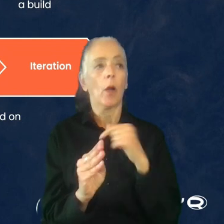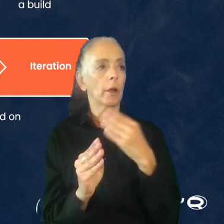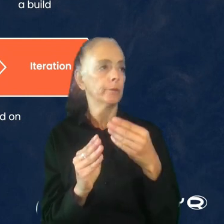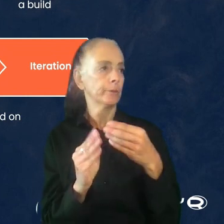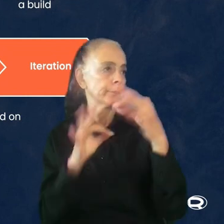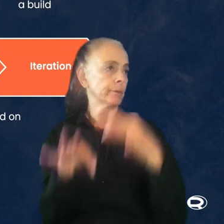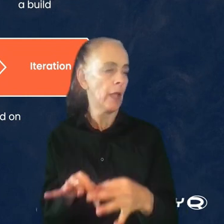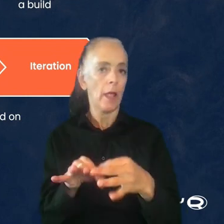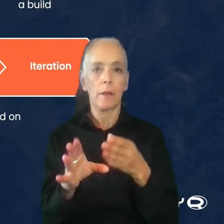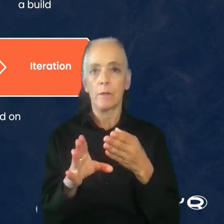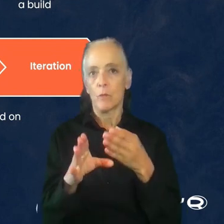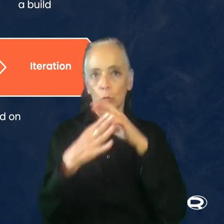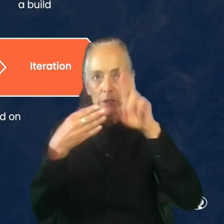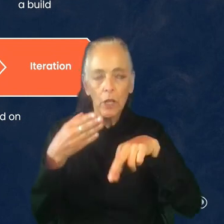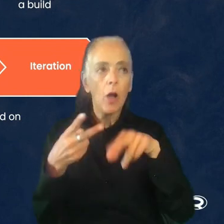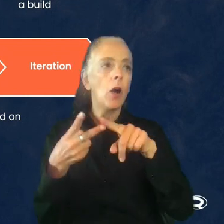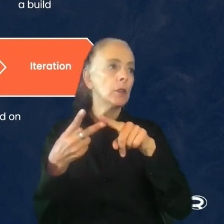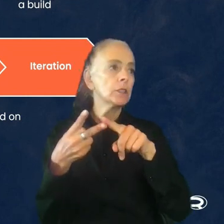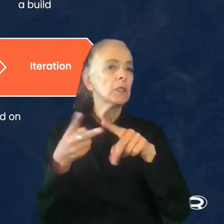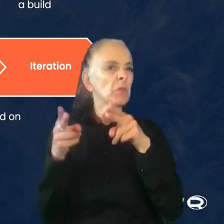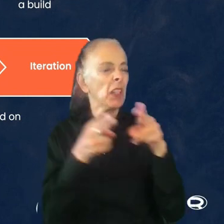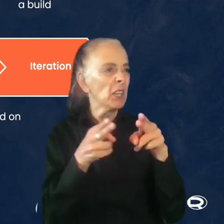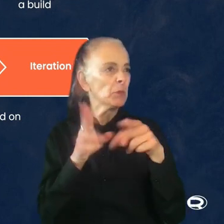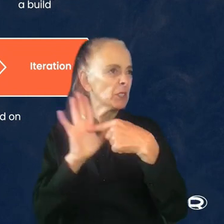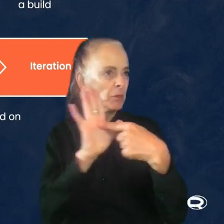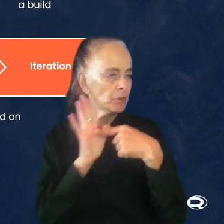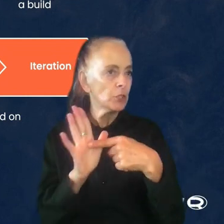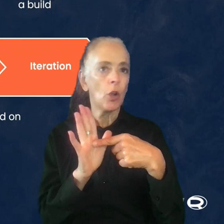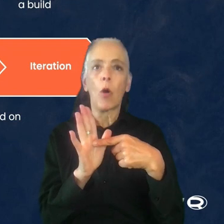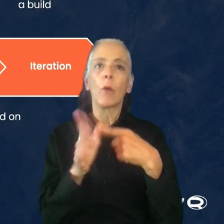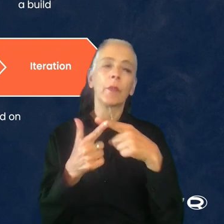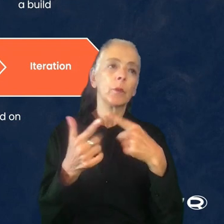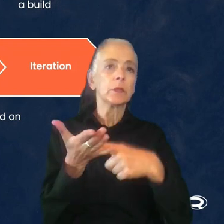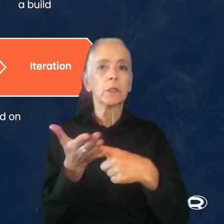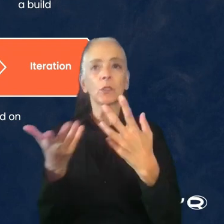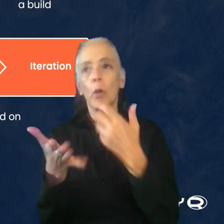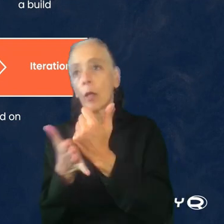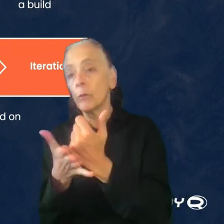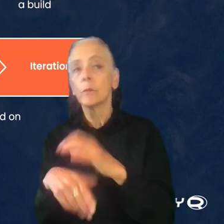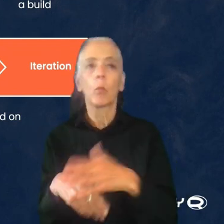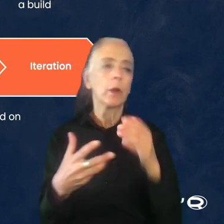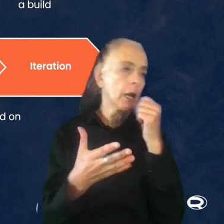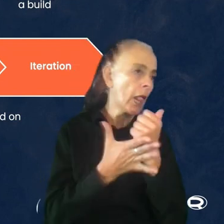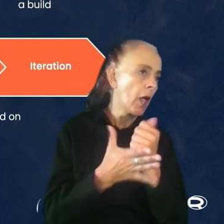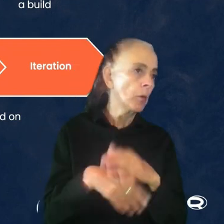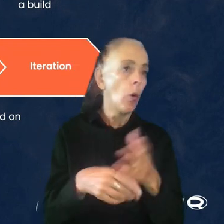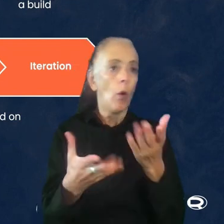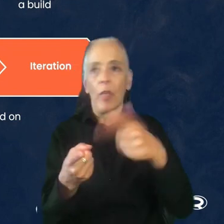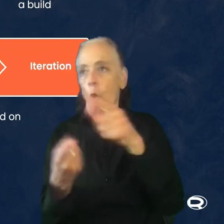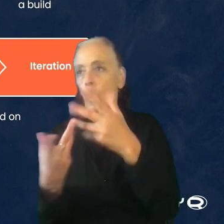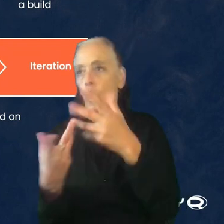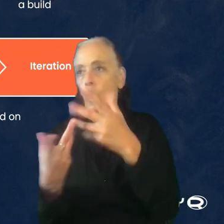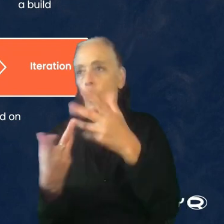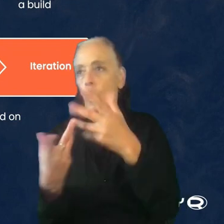results and include clips of the test and we discuss the insights what was useful what wasn't uh what were they aware of and what was a